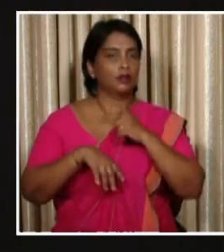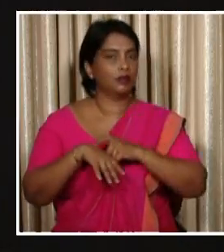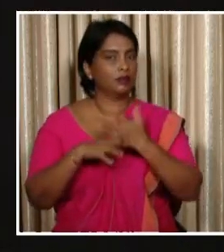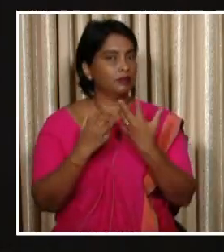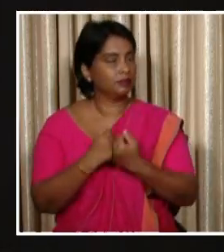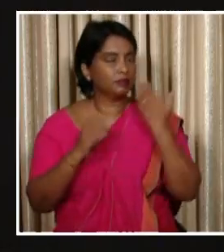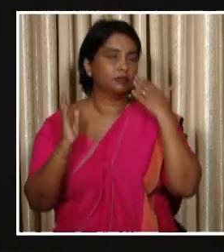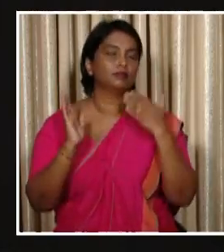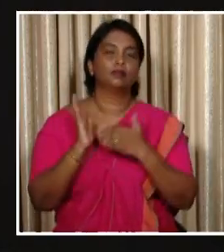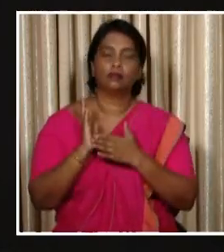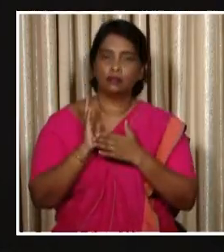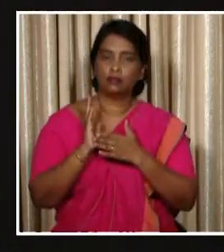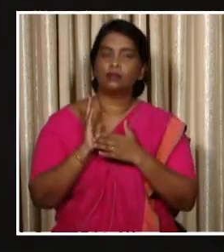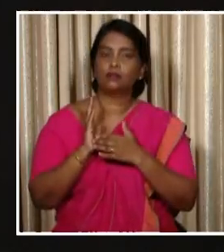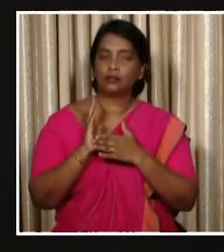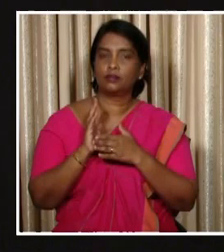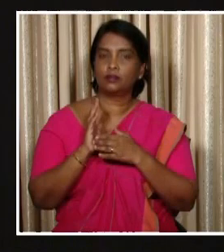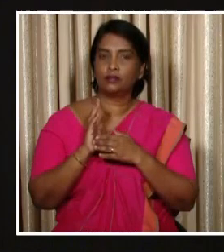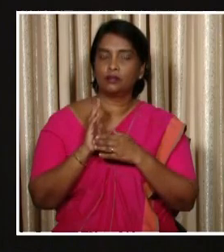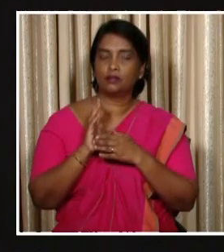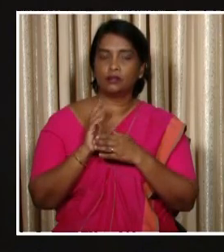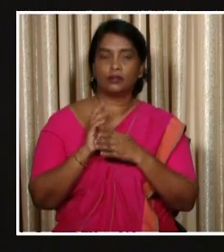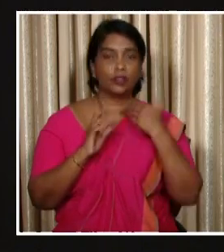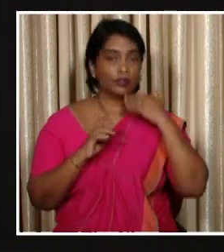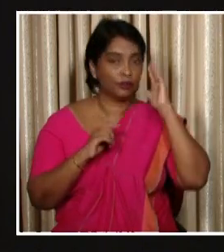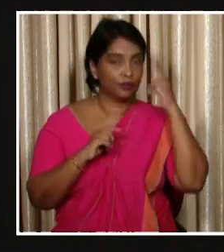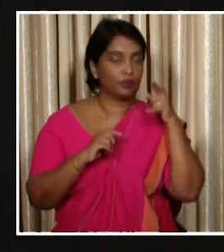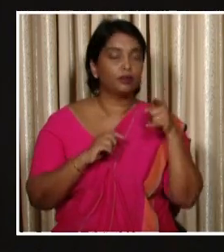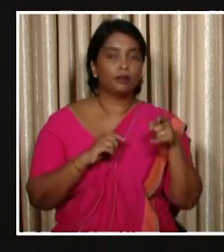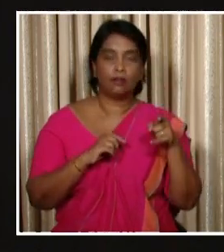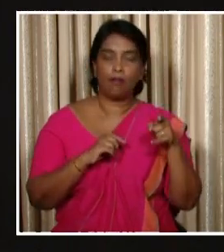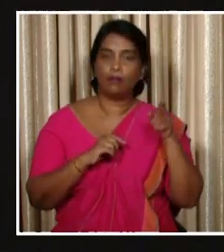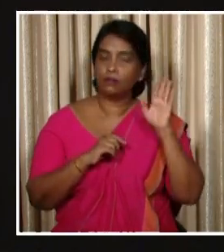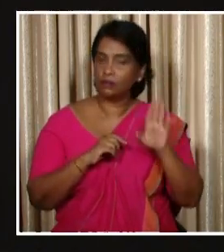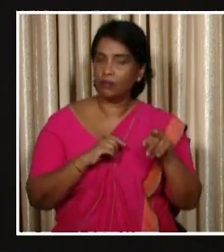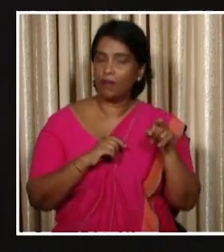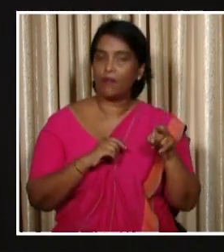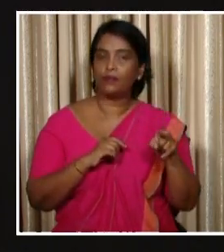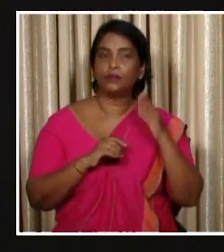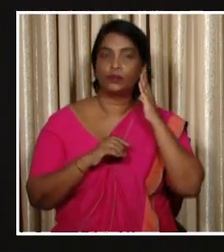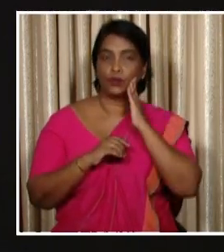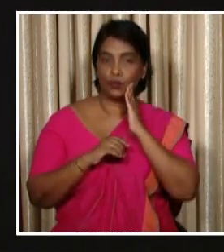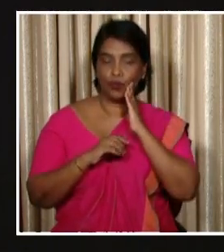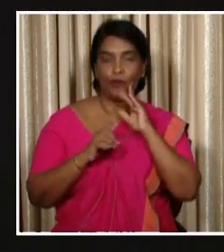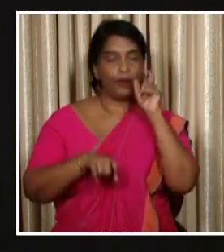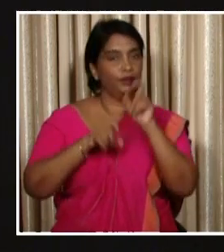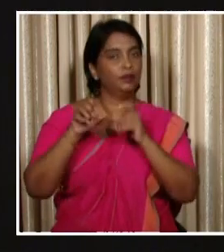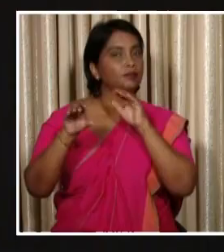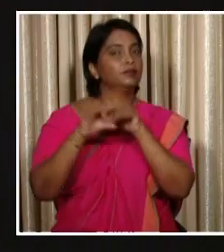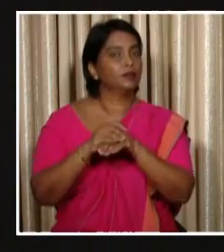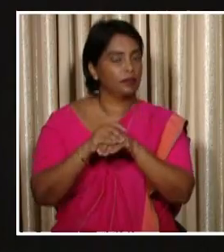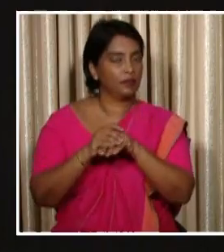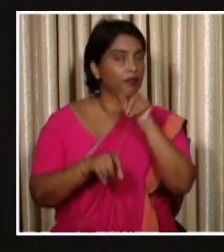capacity building in our staff members who are engaged in foreign missions, and other capital expenditure purposes,